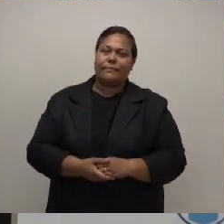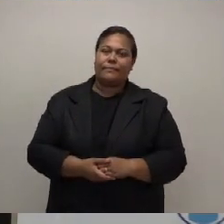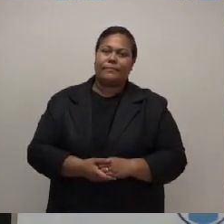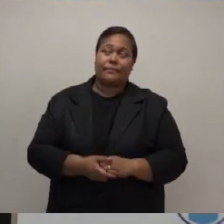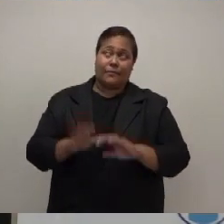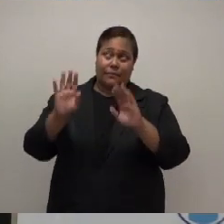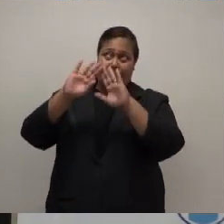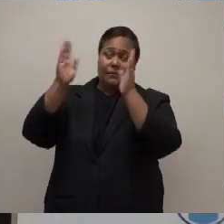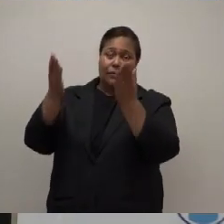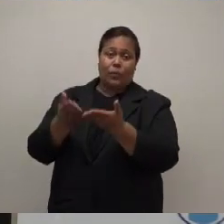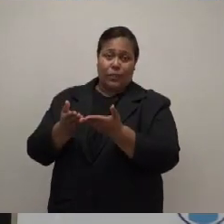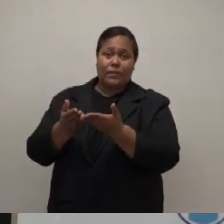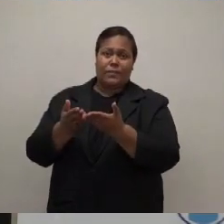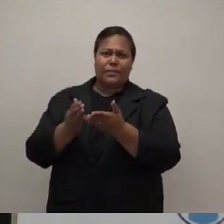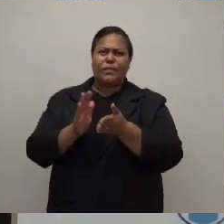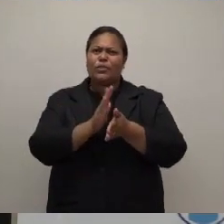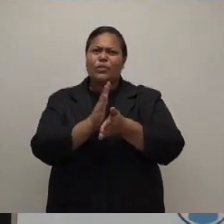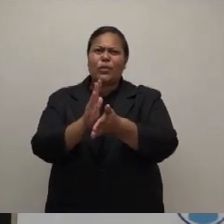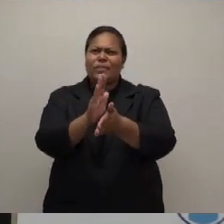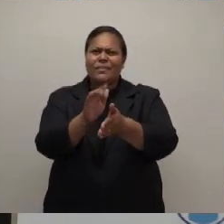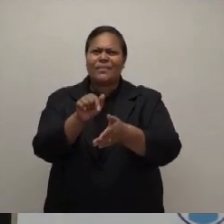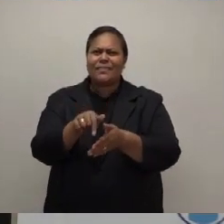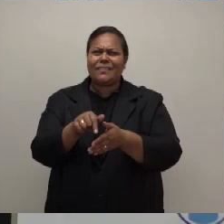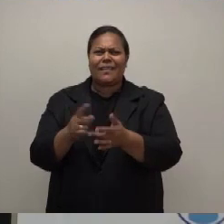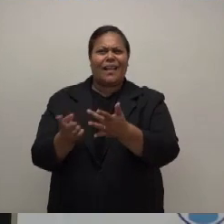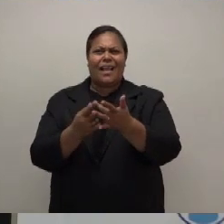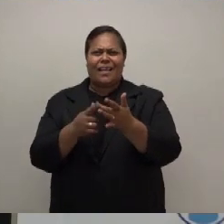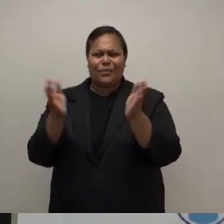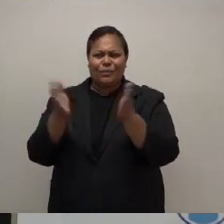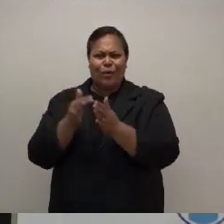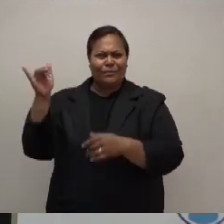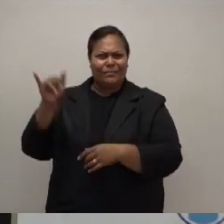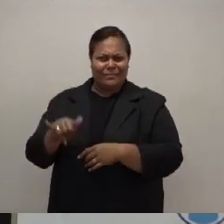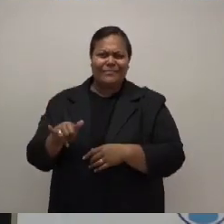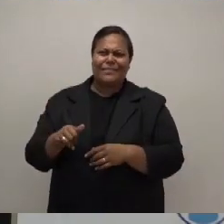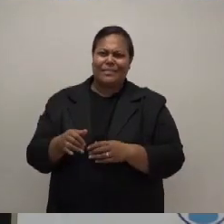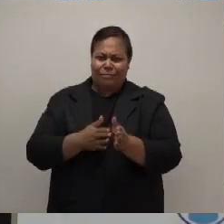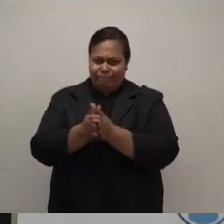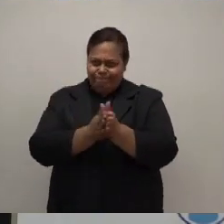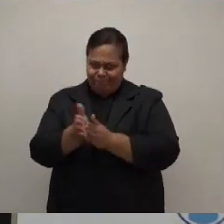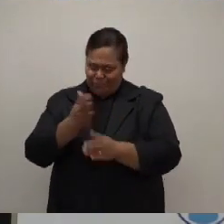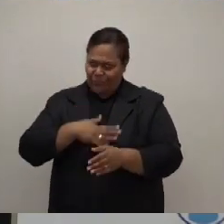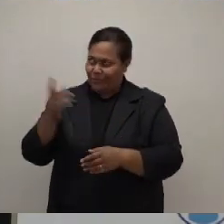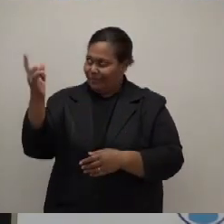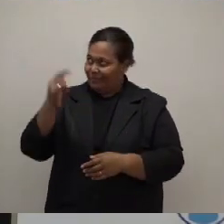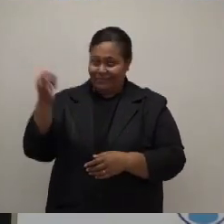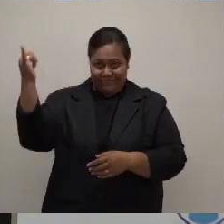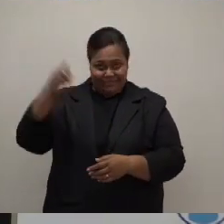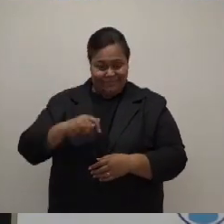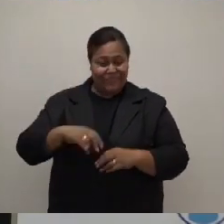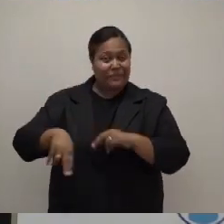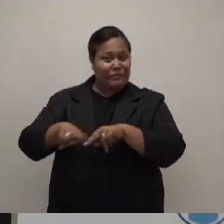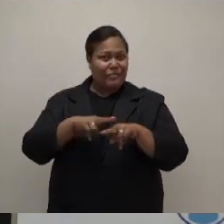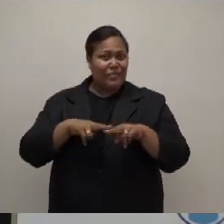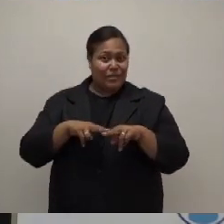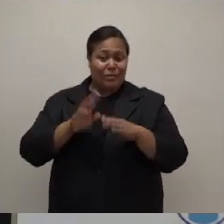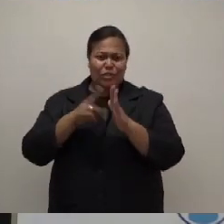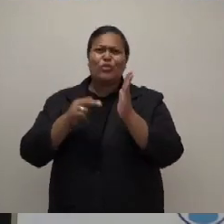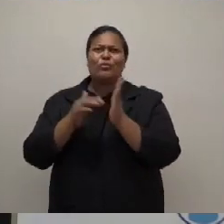Around the world, yachts and pleasure craft are looking to return to Fiji. This is especially true now with New Zealand currently in the winter